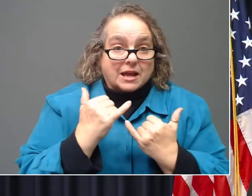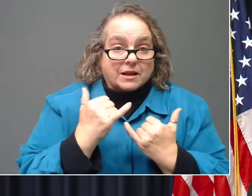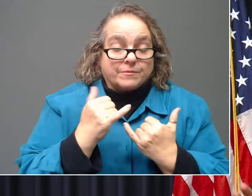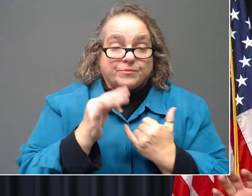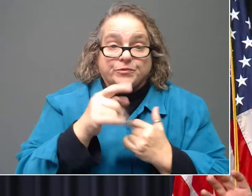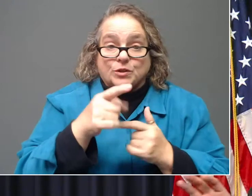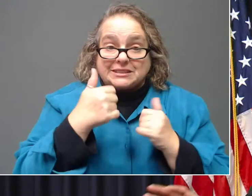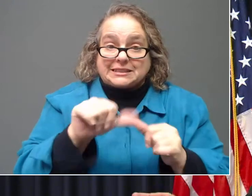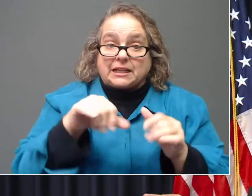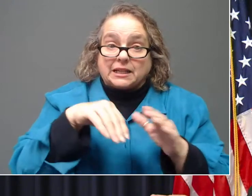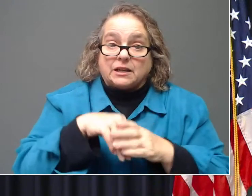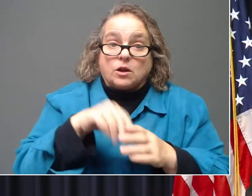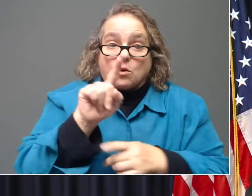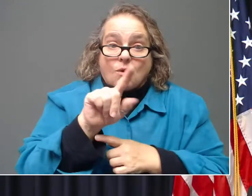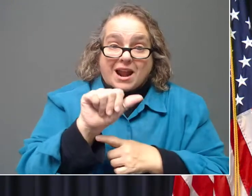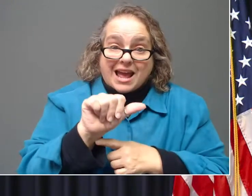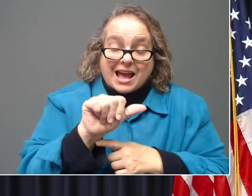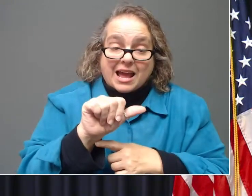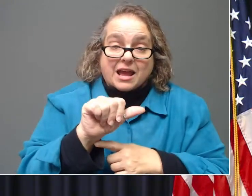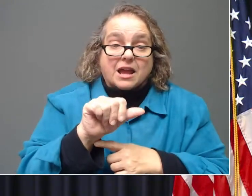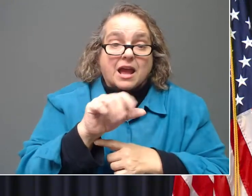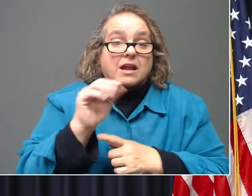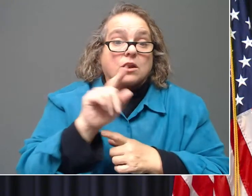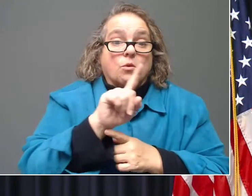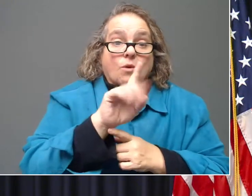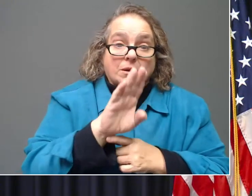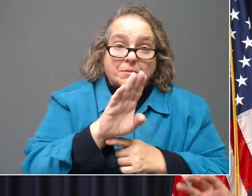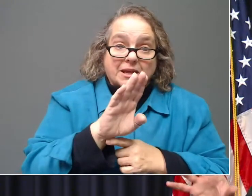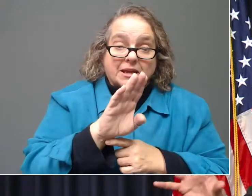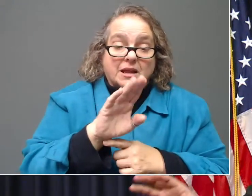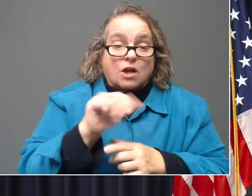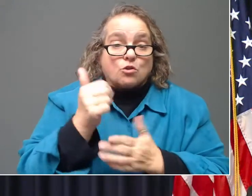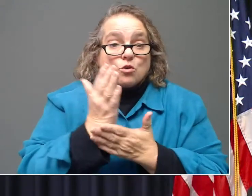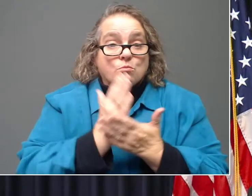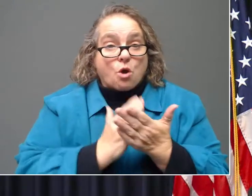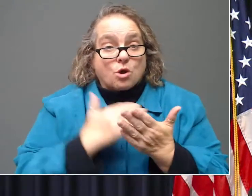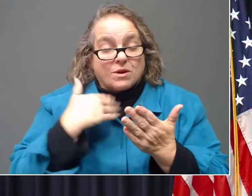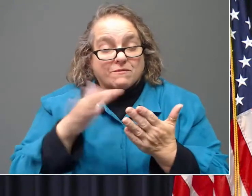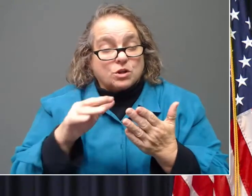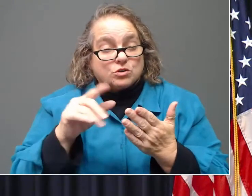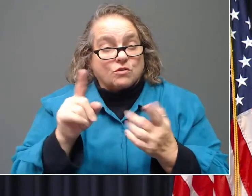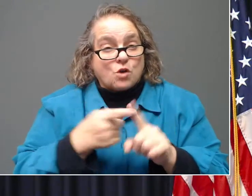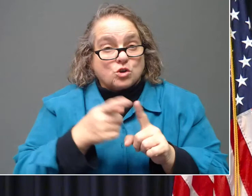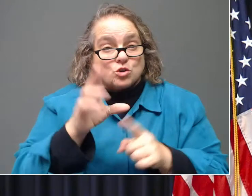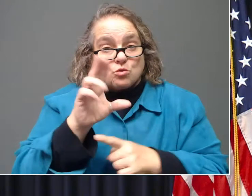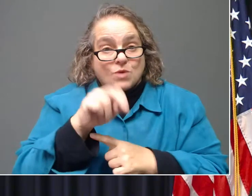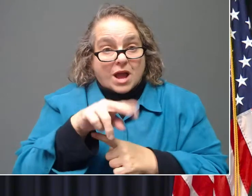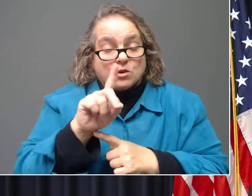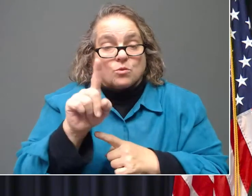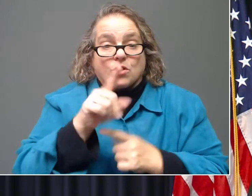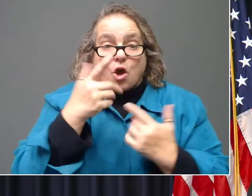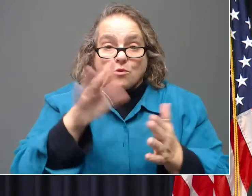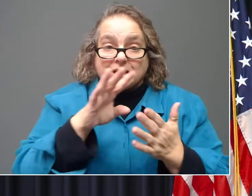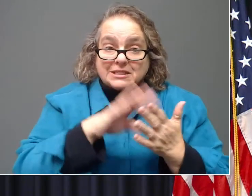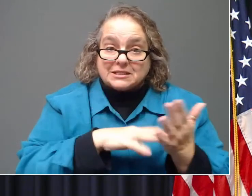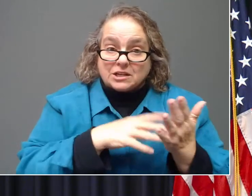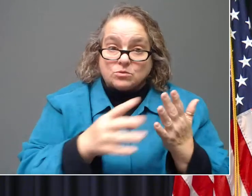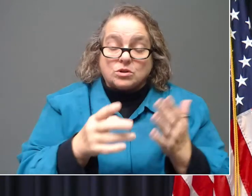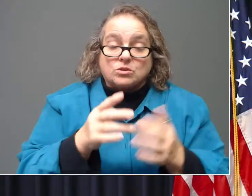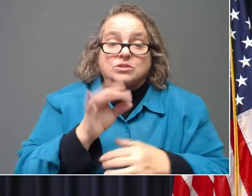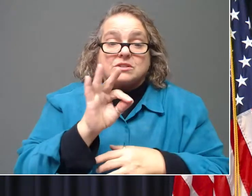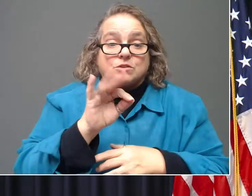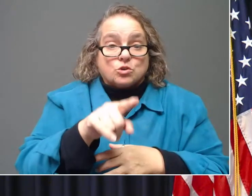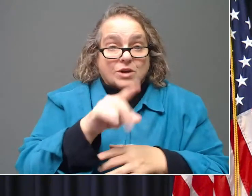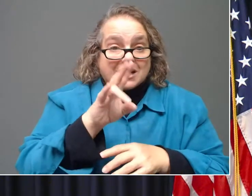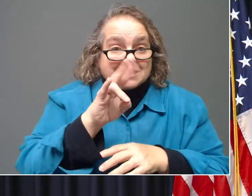1A, the other parts of 1B, we've either gotten through the first round of vaccines or they're already scheduled out there. So what we